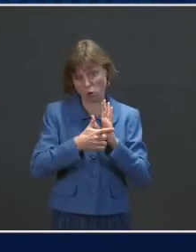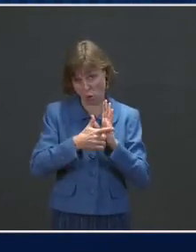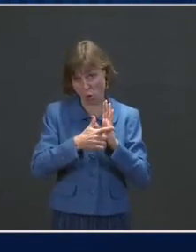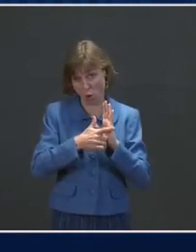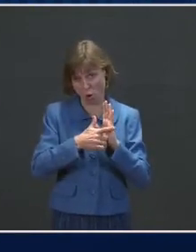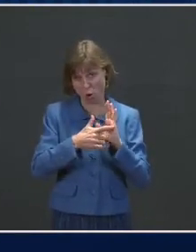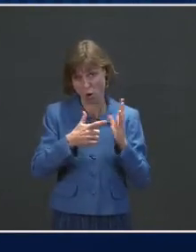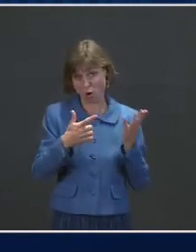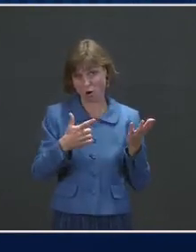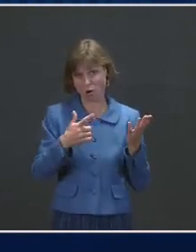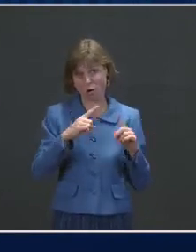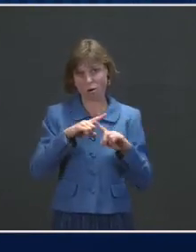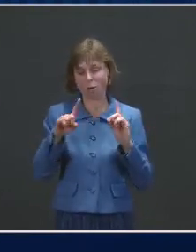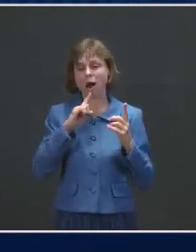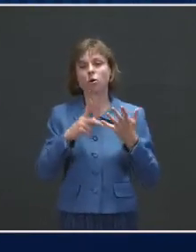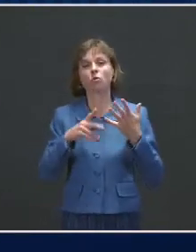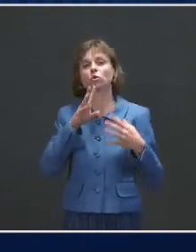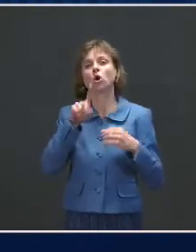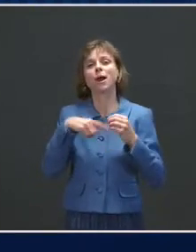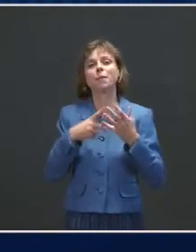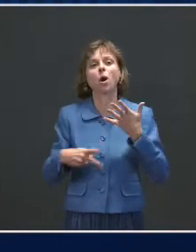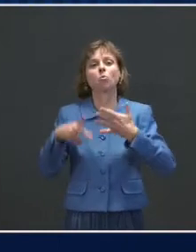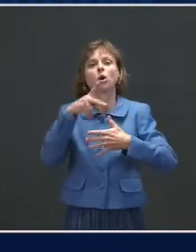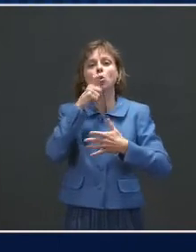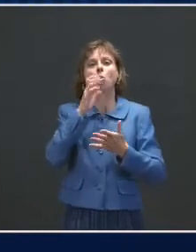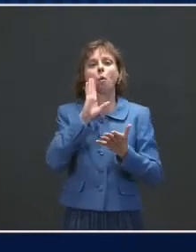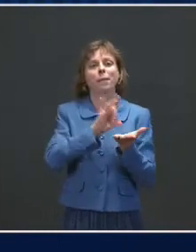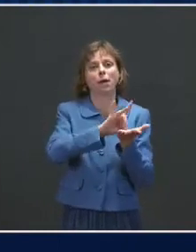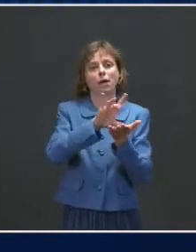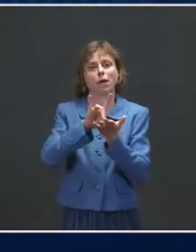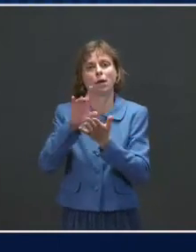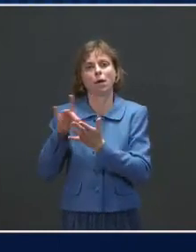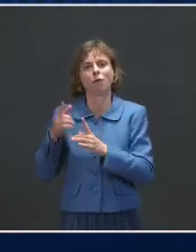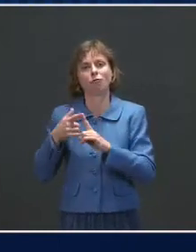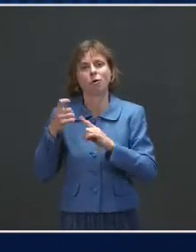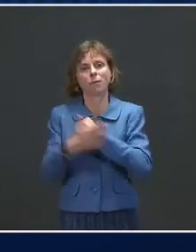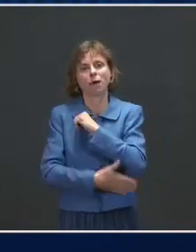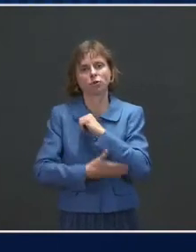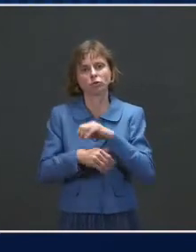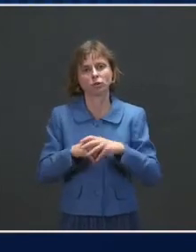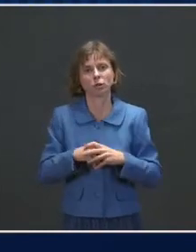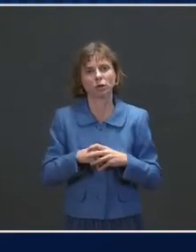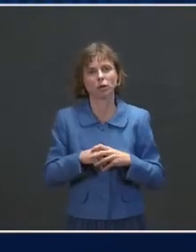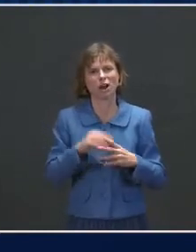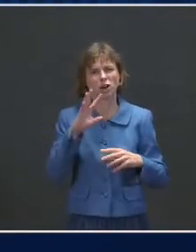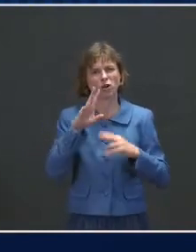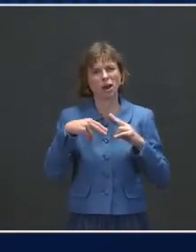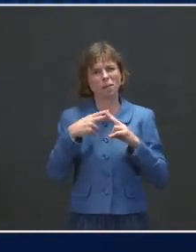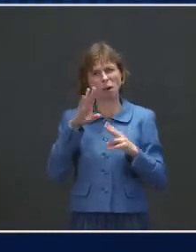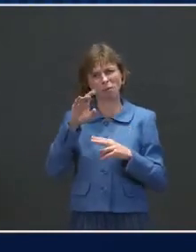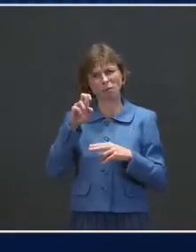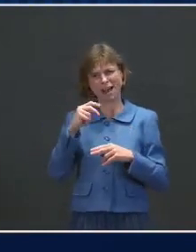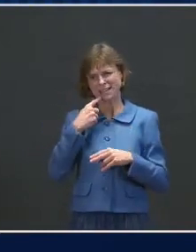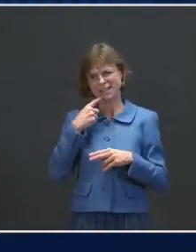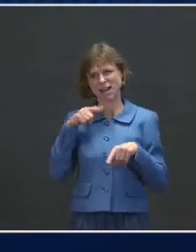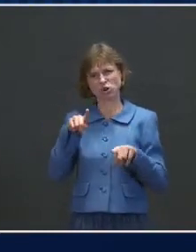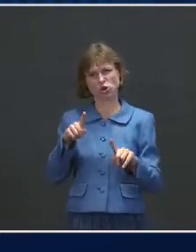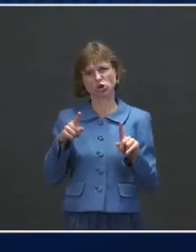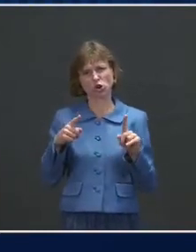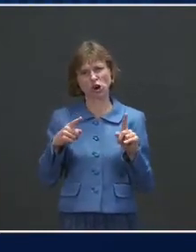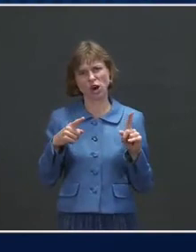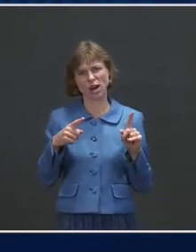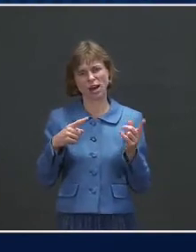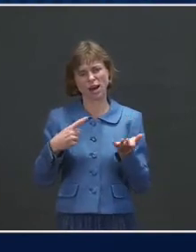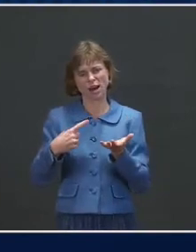to be deported from the country. And more broadly, would this be what Biden was talking about in the debate where he said in the Obama